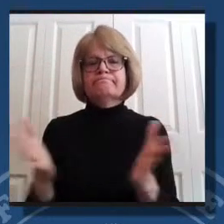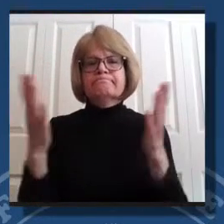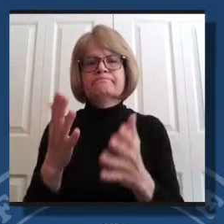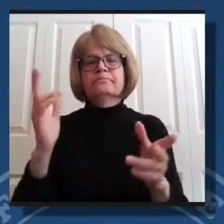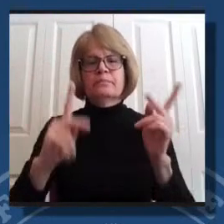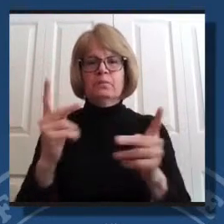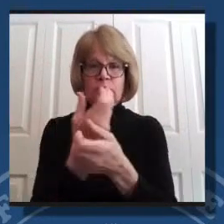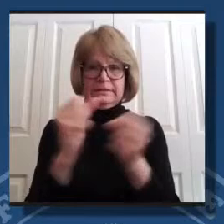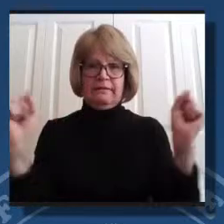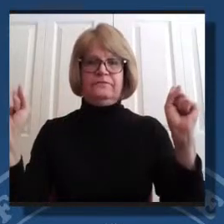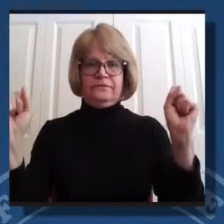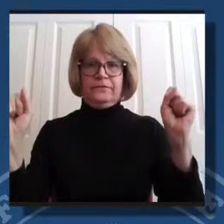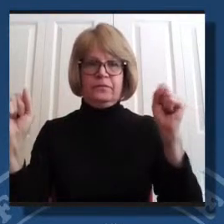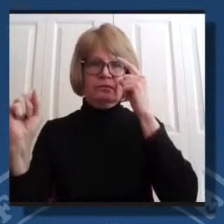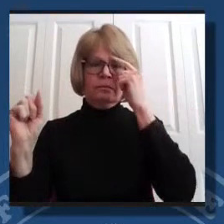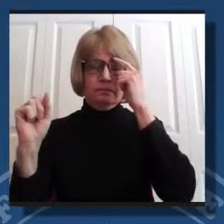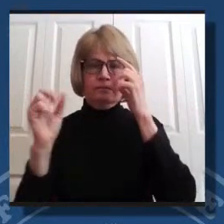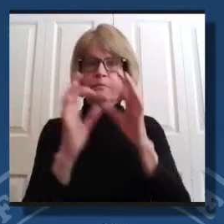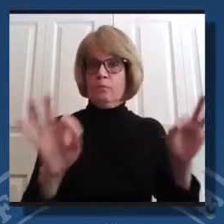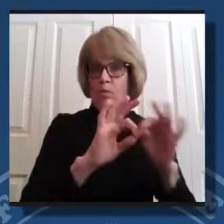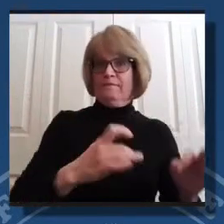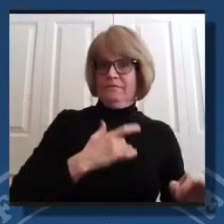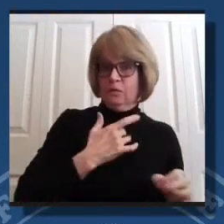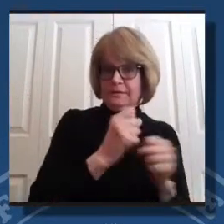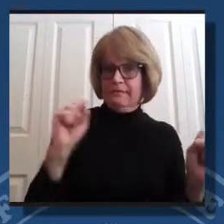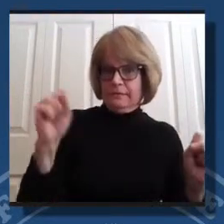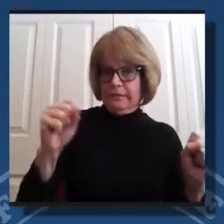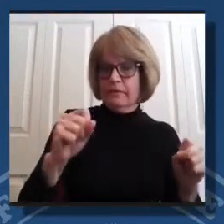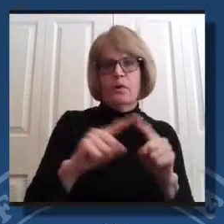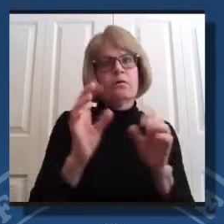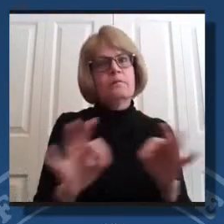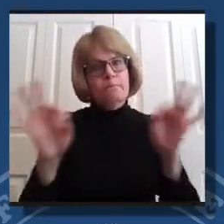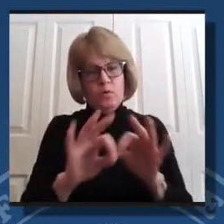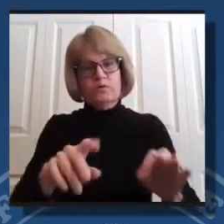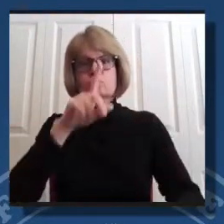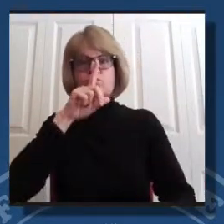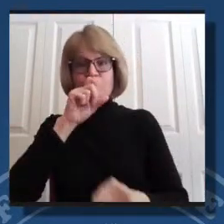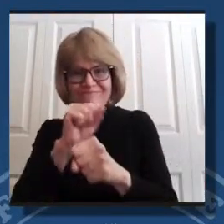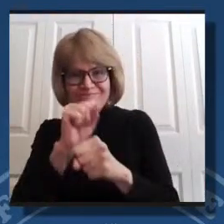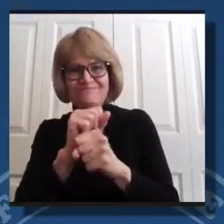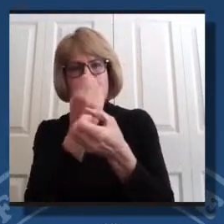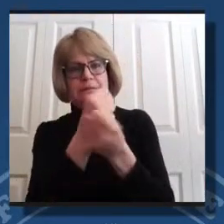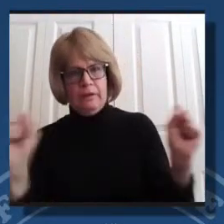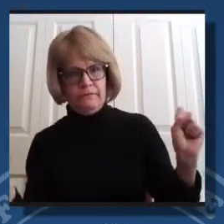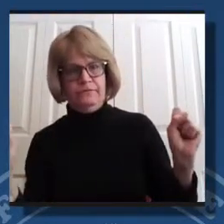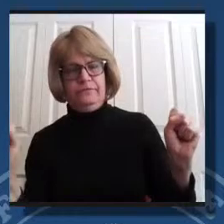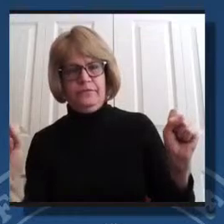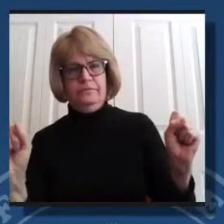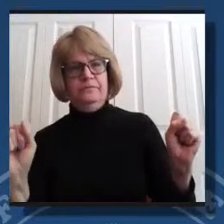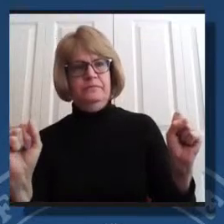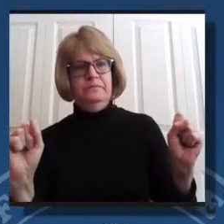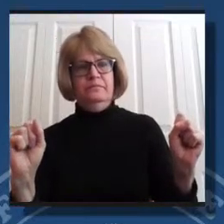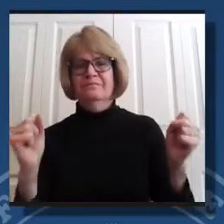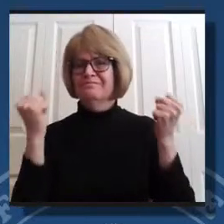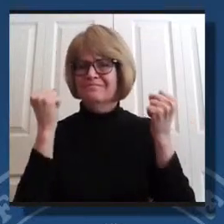safe, but it's important that people are safe. There's a lot of things that we are responsible for in